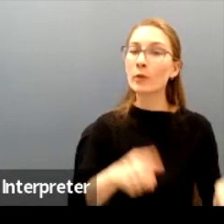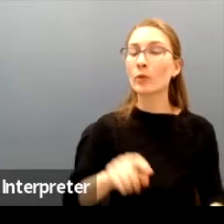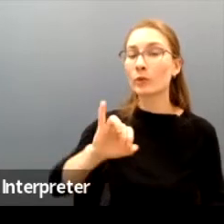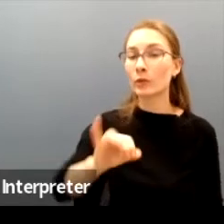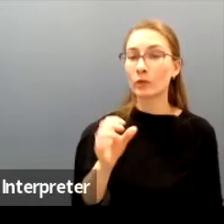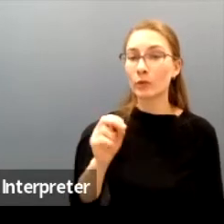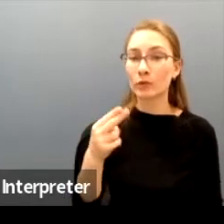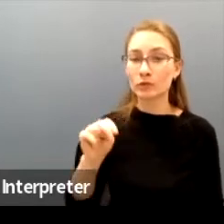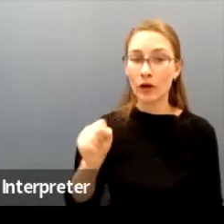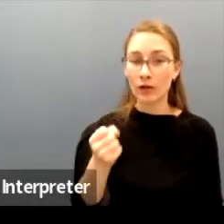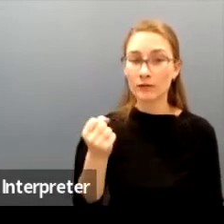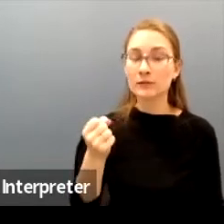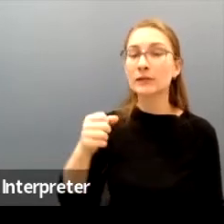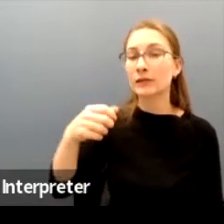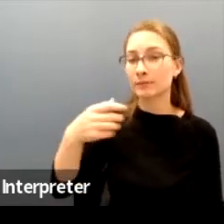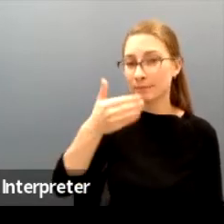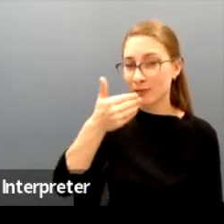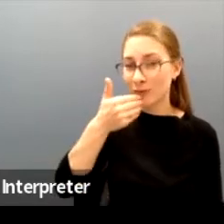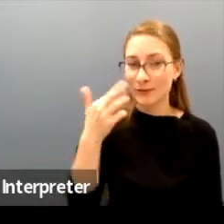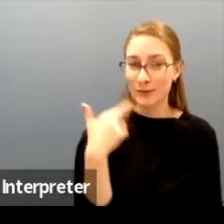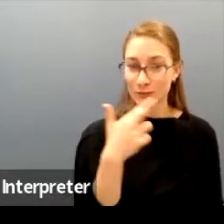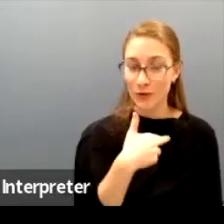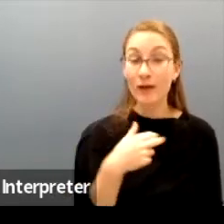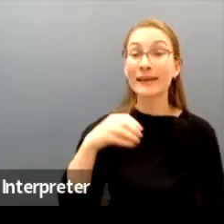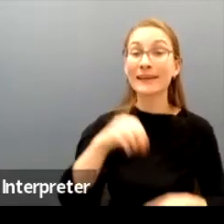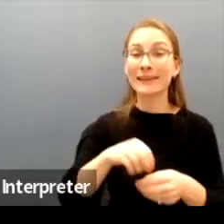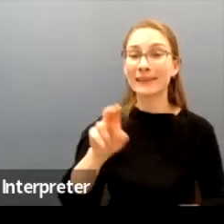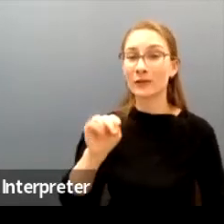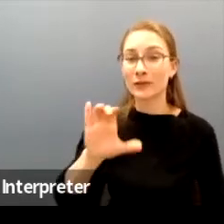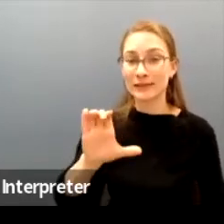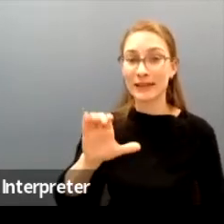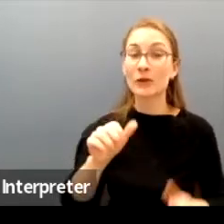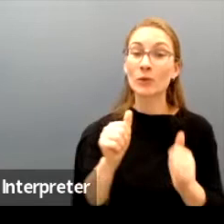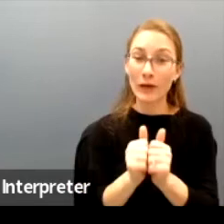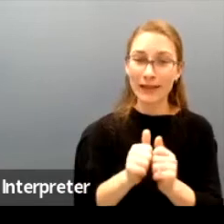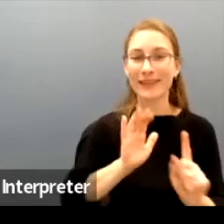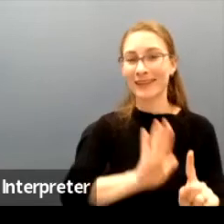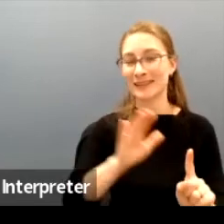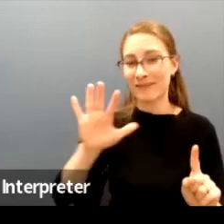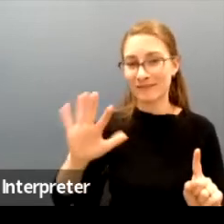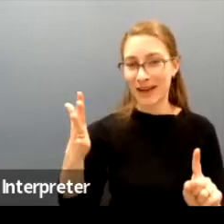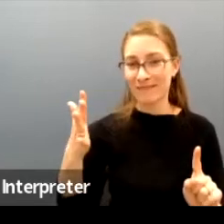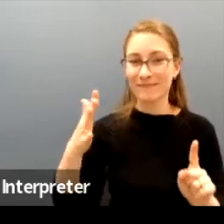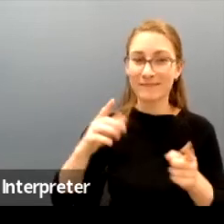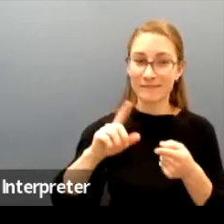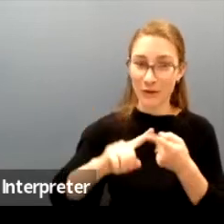City with Joey and his 5 friends. So what are some of the expectations for Joey in this moment? Joey wants to be